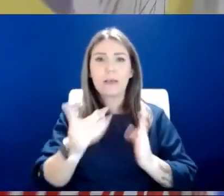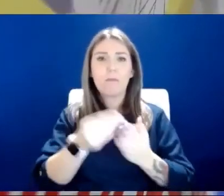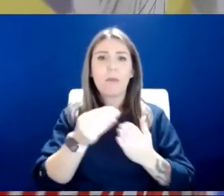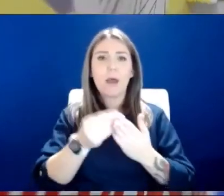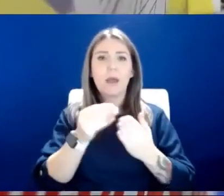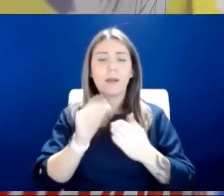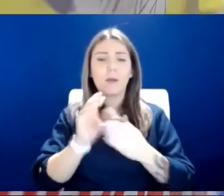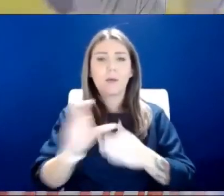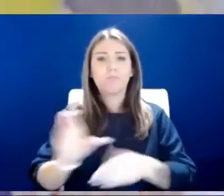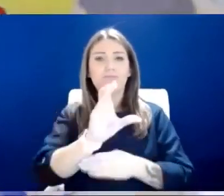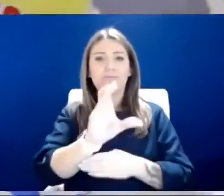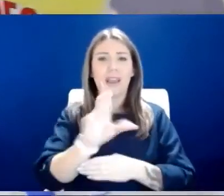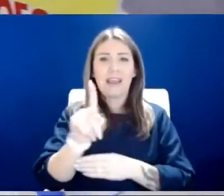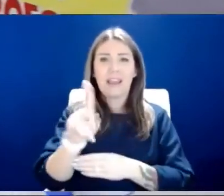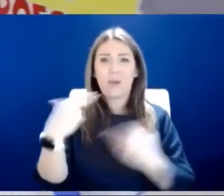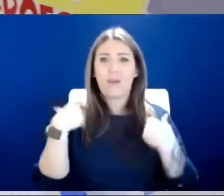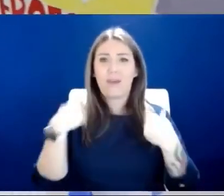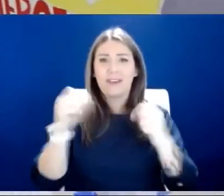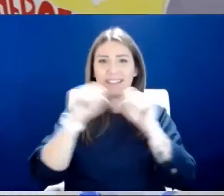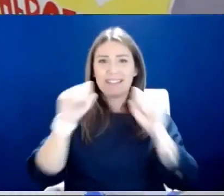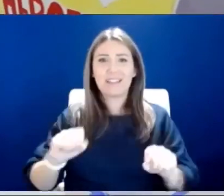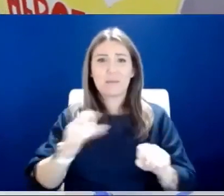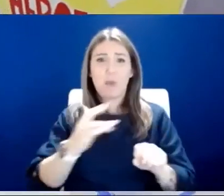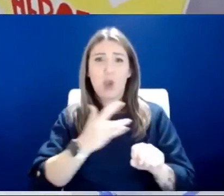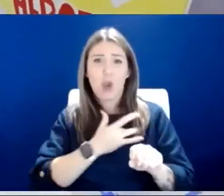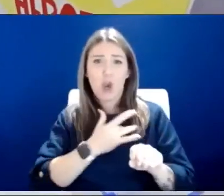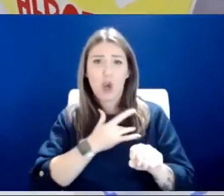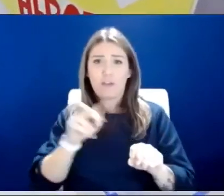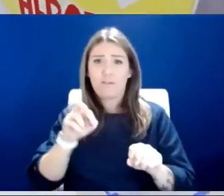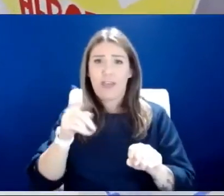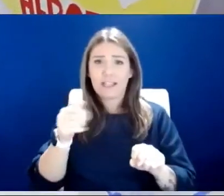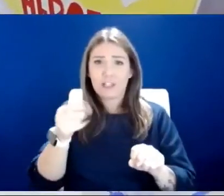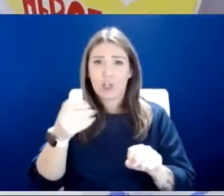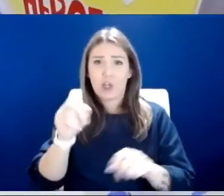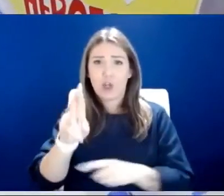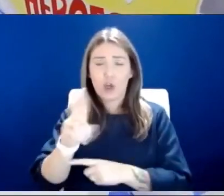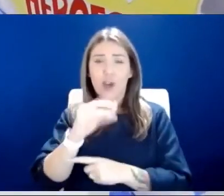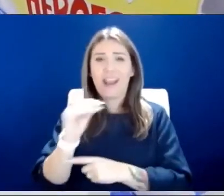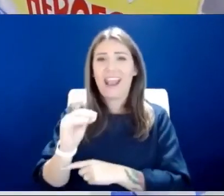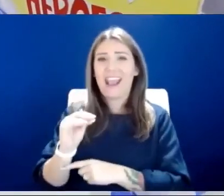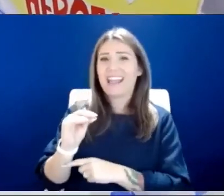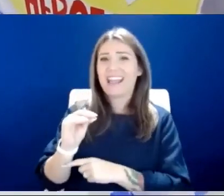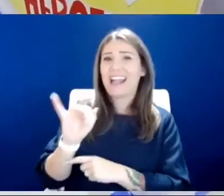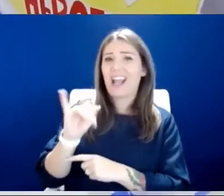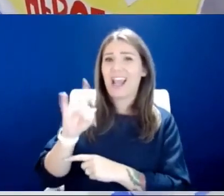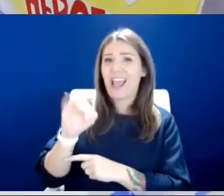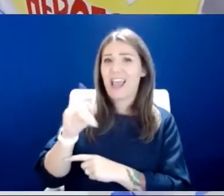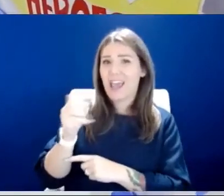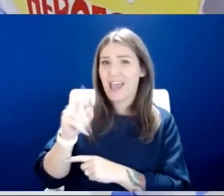System's cardiovascular and cardiothoracic programs.